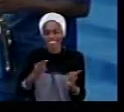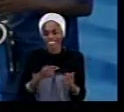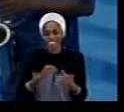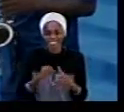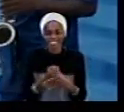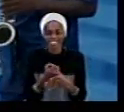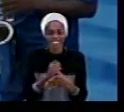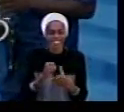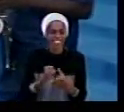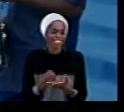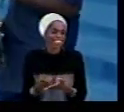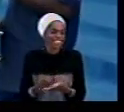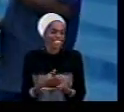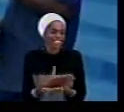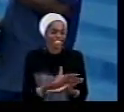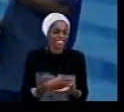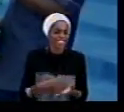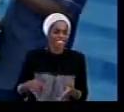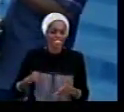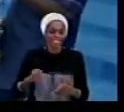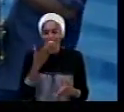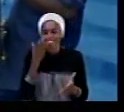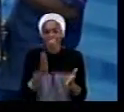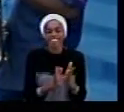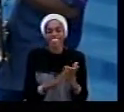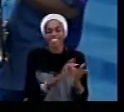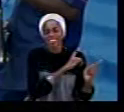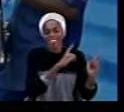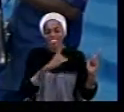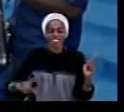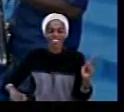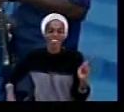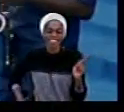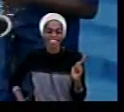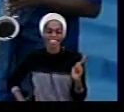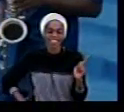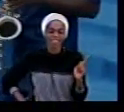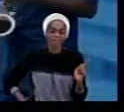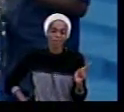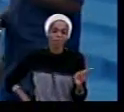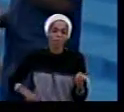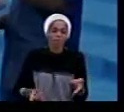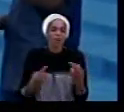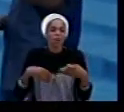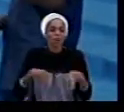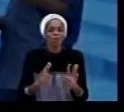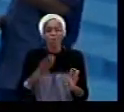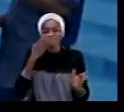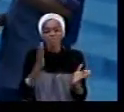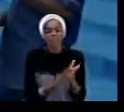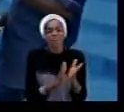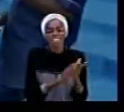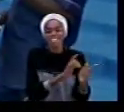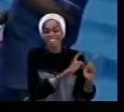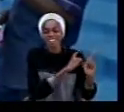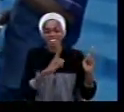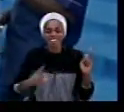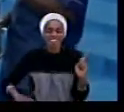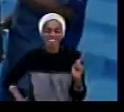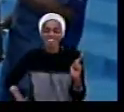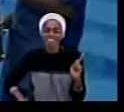Spread, let's praise the Lord. Praise the Lord. Say, come, let's praise the Lord. Come, let's praise the